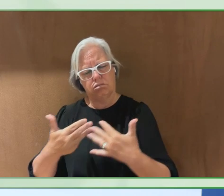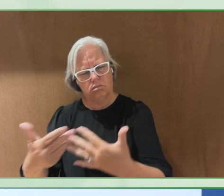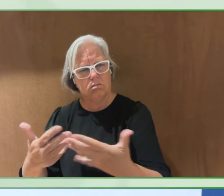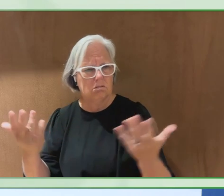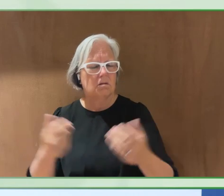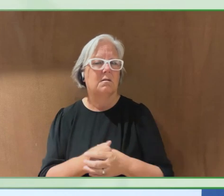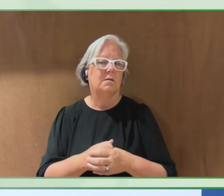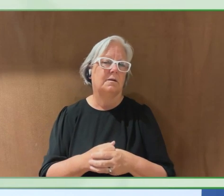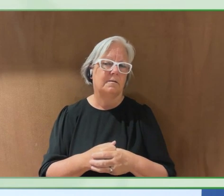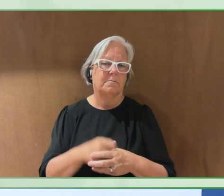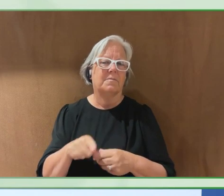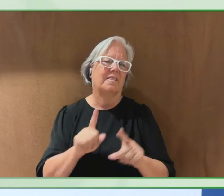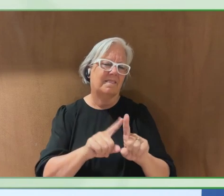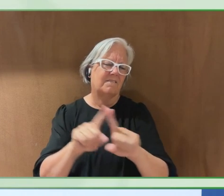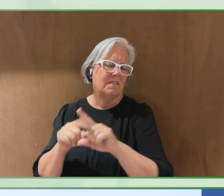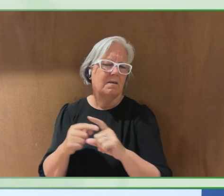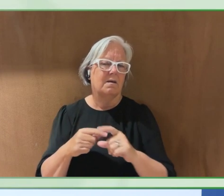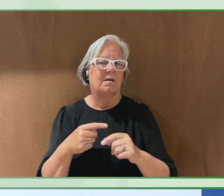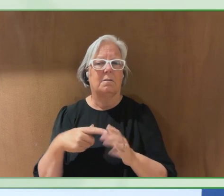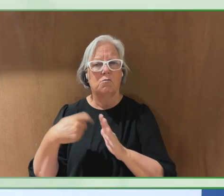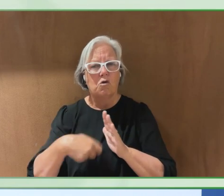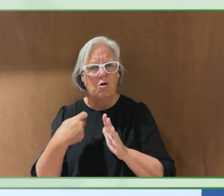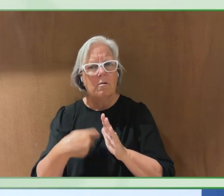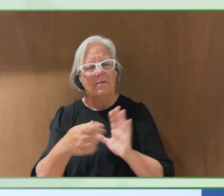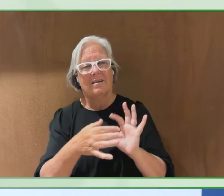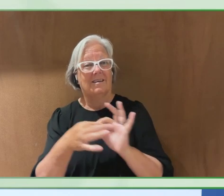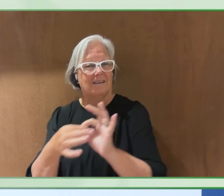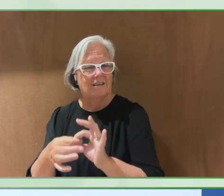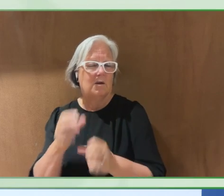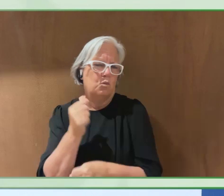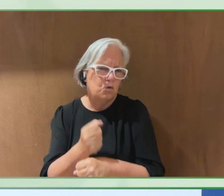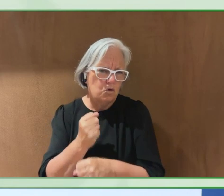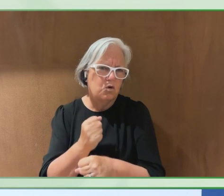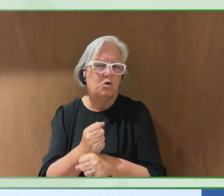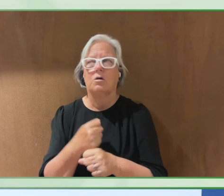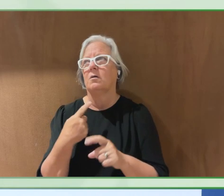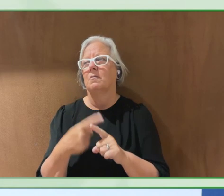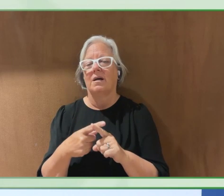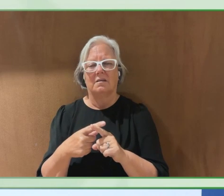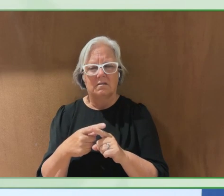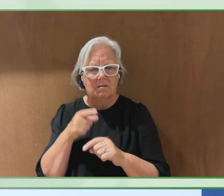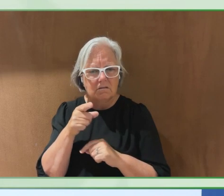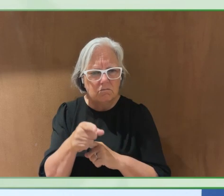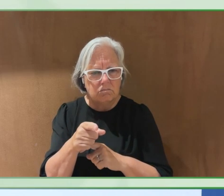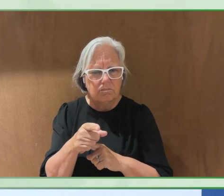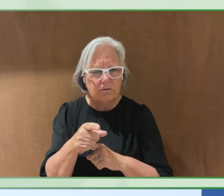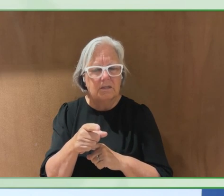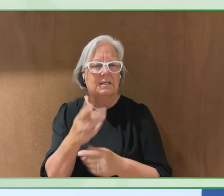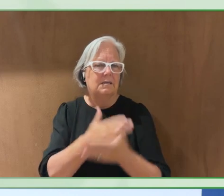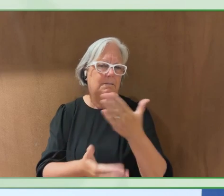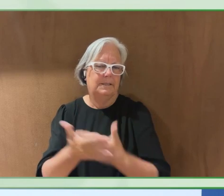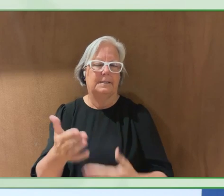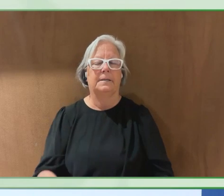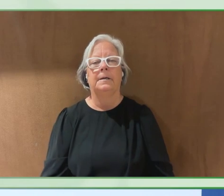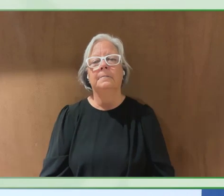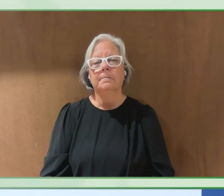different programs related with employment and disability. Next slide, please.